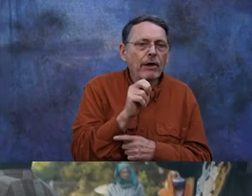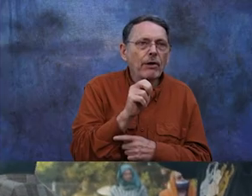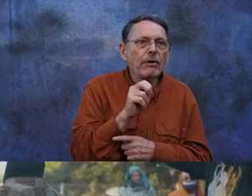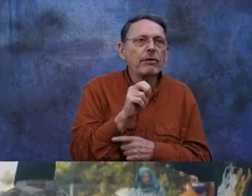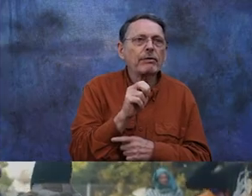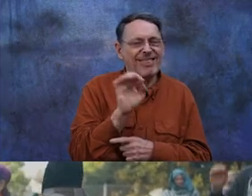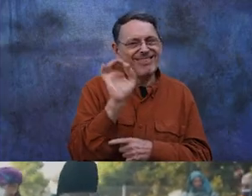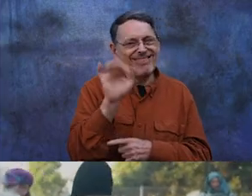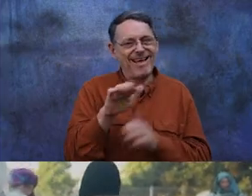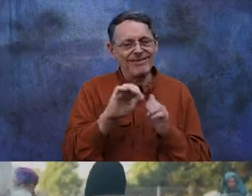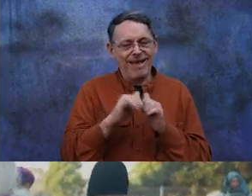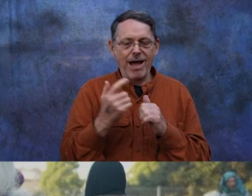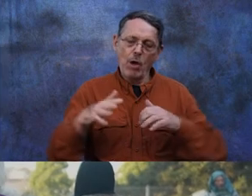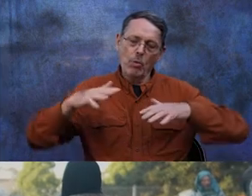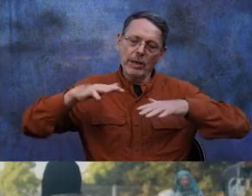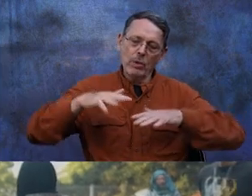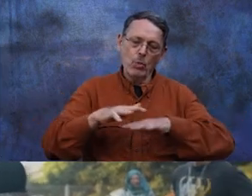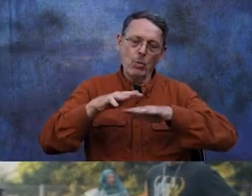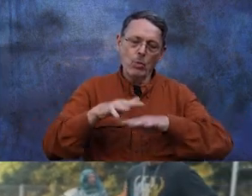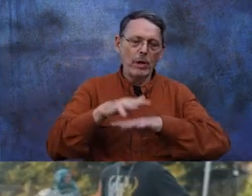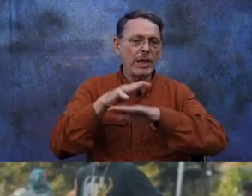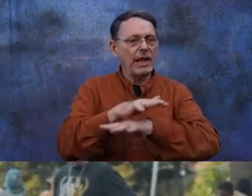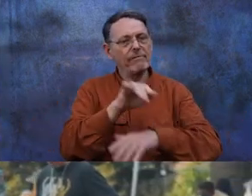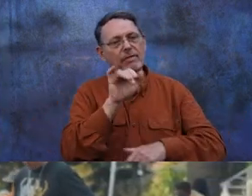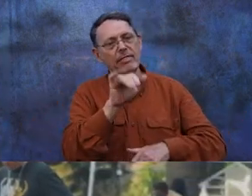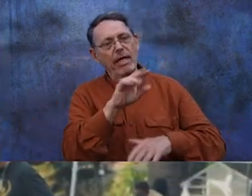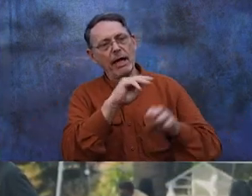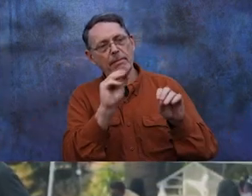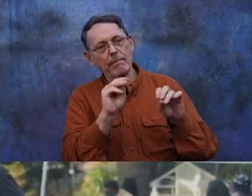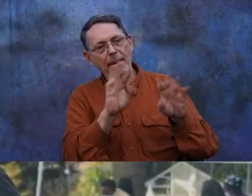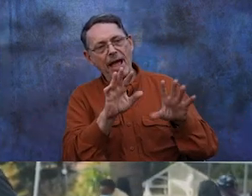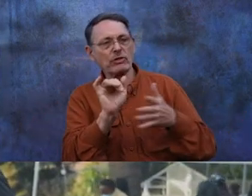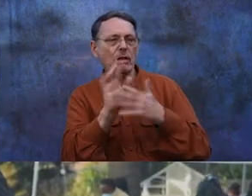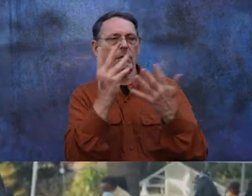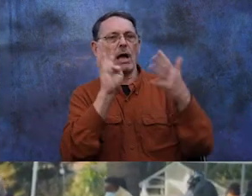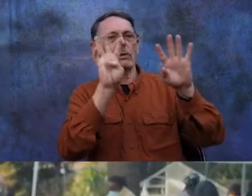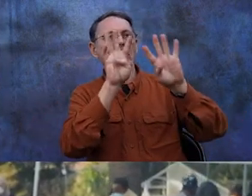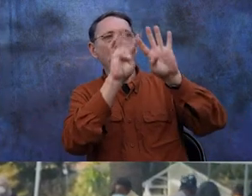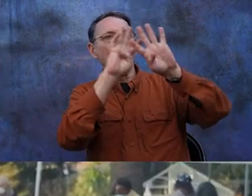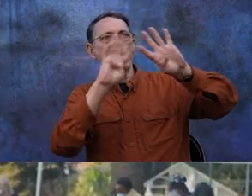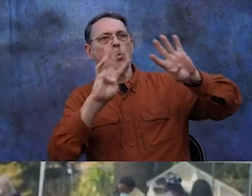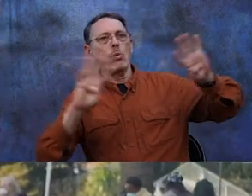is how we weave the magic, the web of connections.